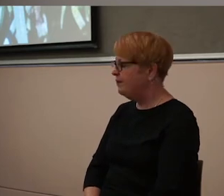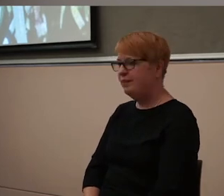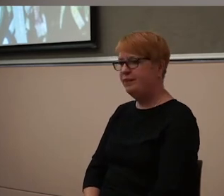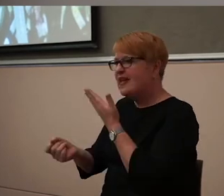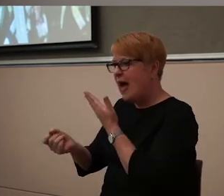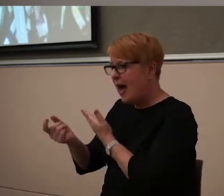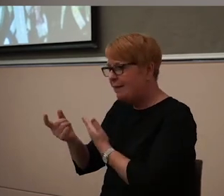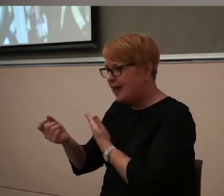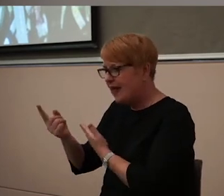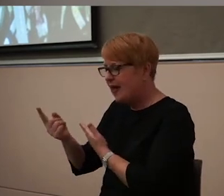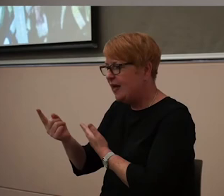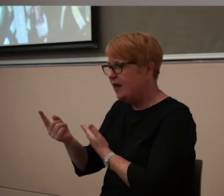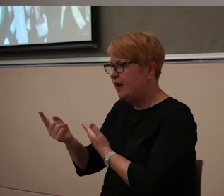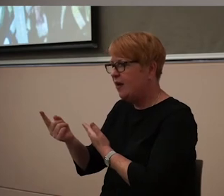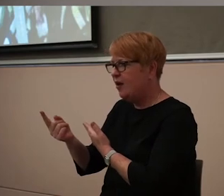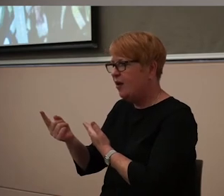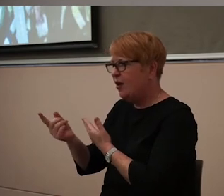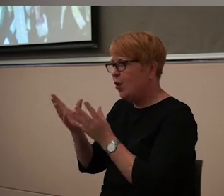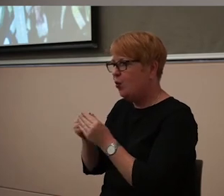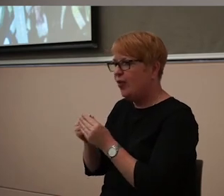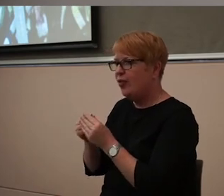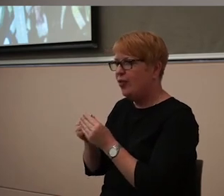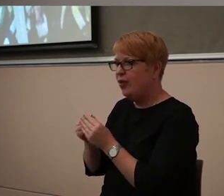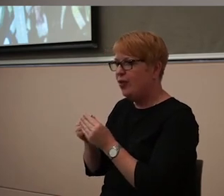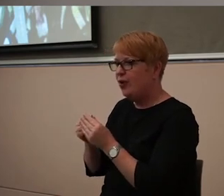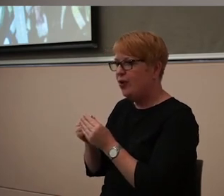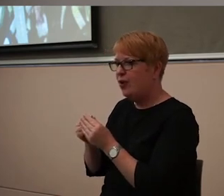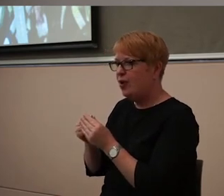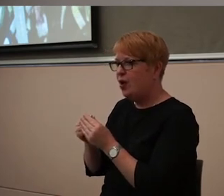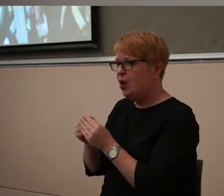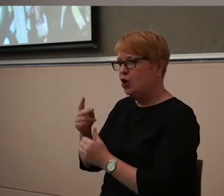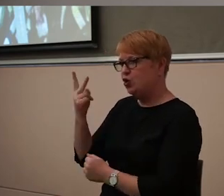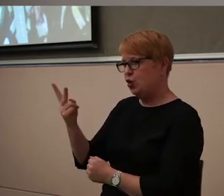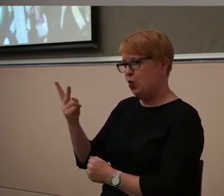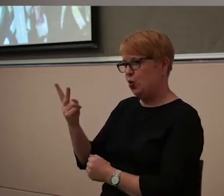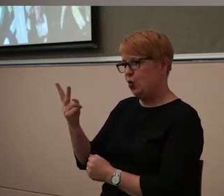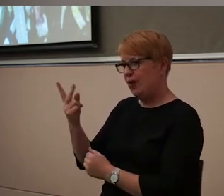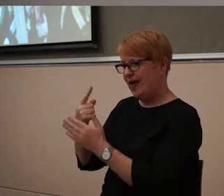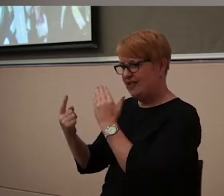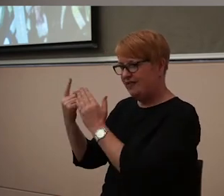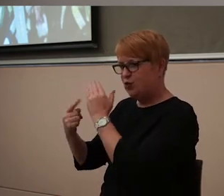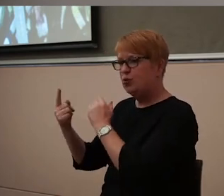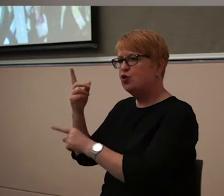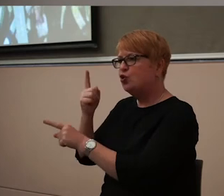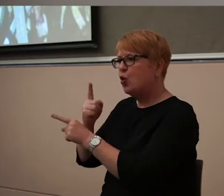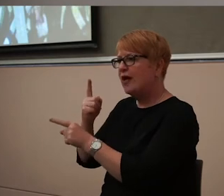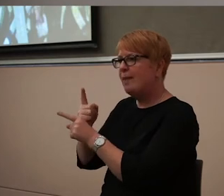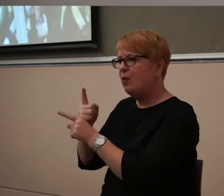going, but maybe I should have reached my max. Yeah, it made me think about